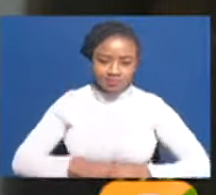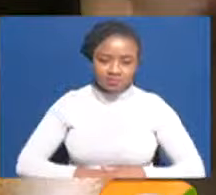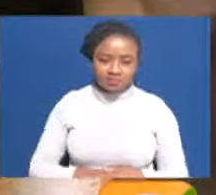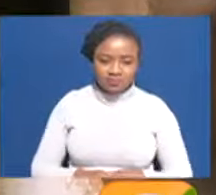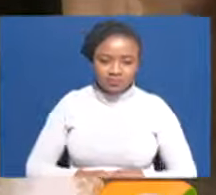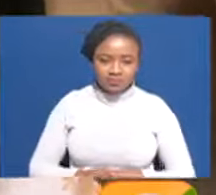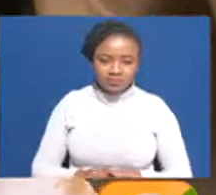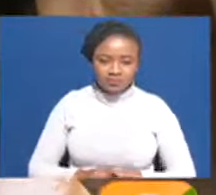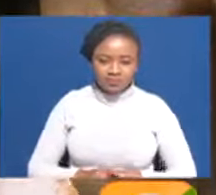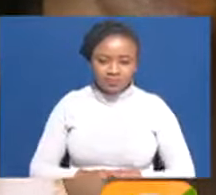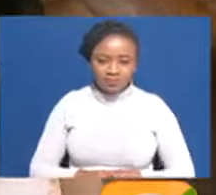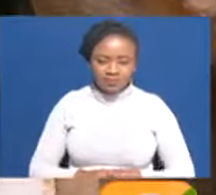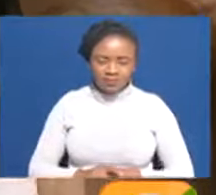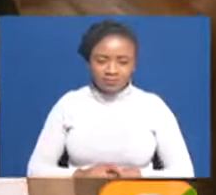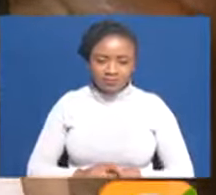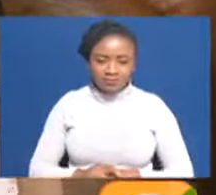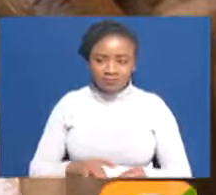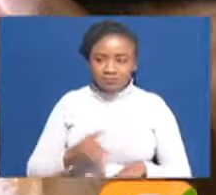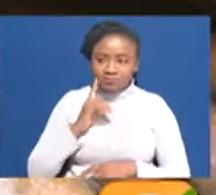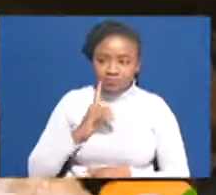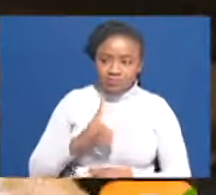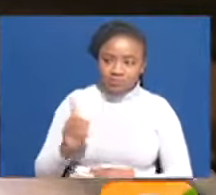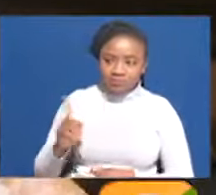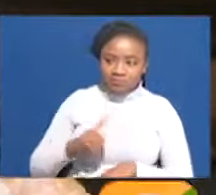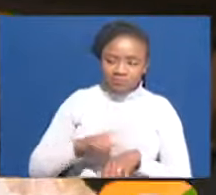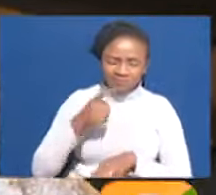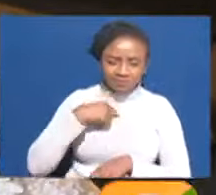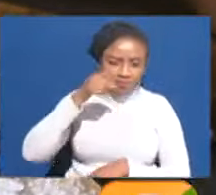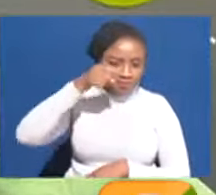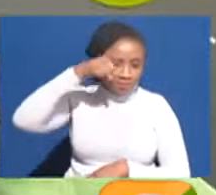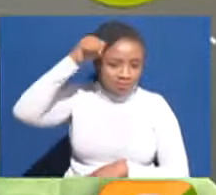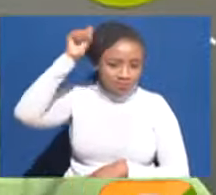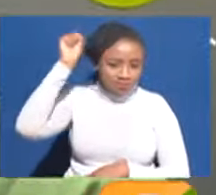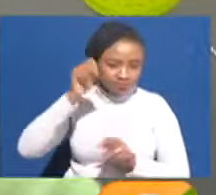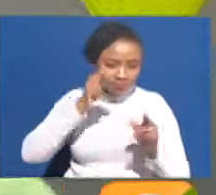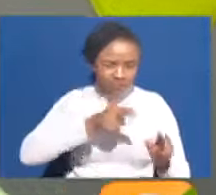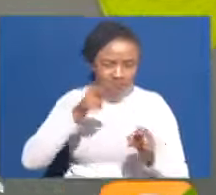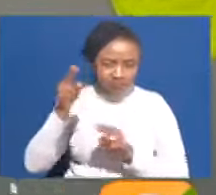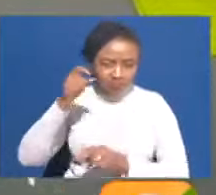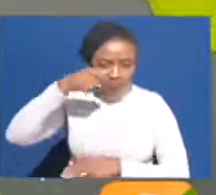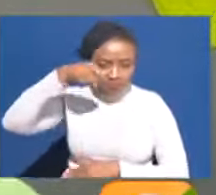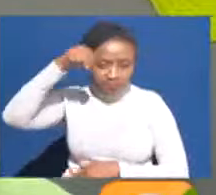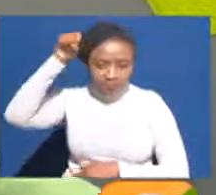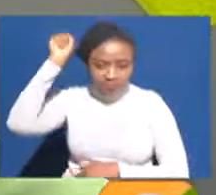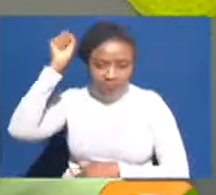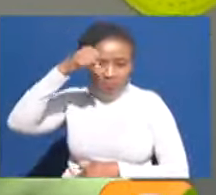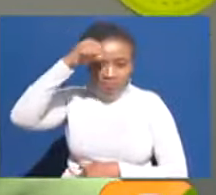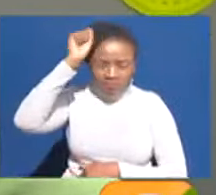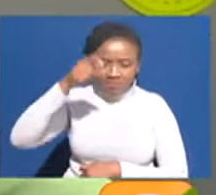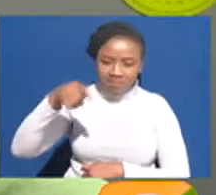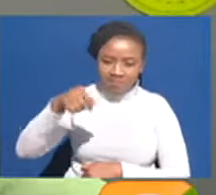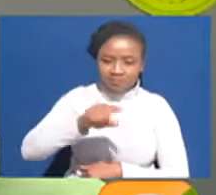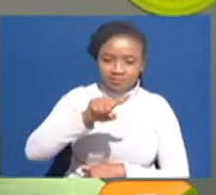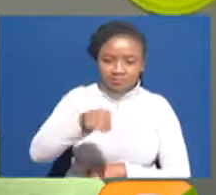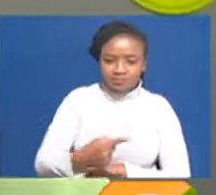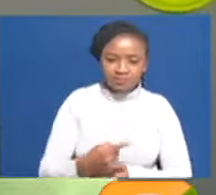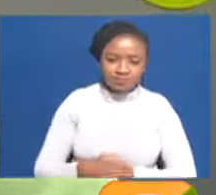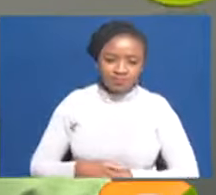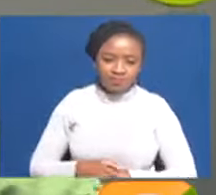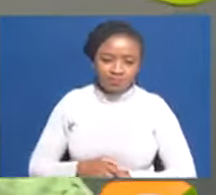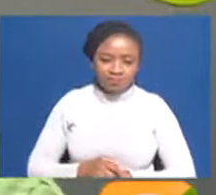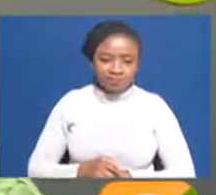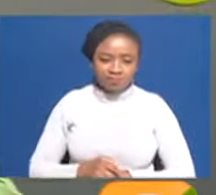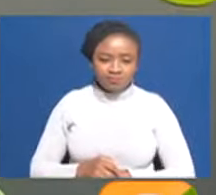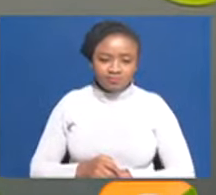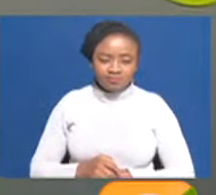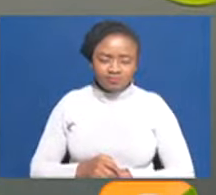attire. Kichwa shaving normal haircut kama sana nimempiga nimenyoa hiyo ni 1000. Yeah?